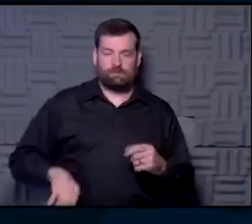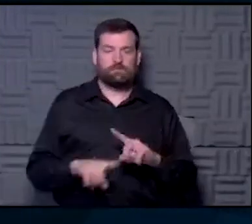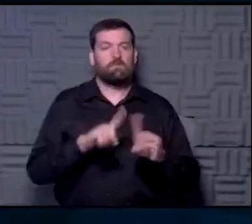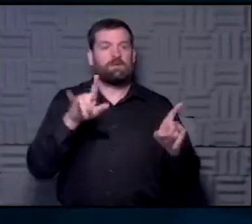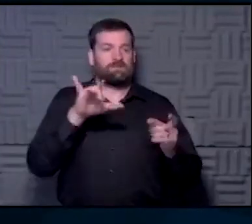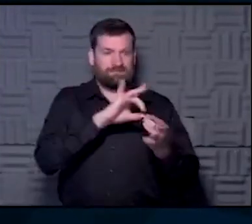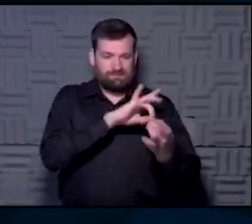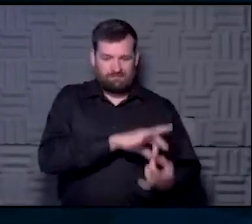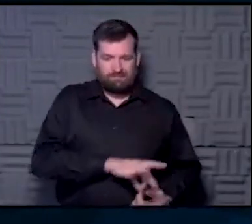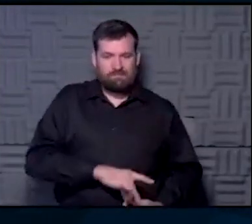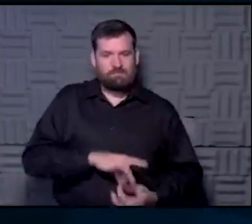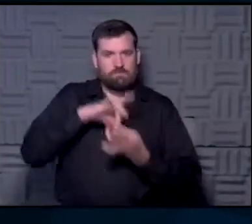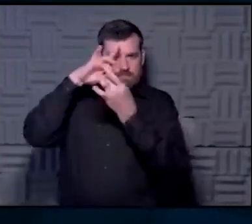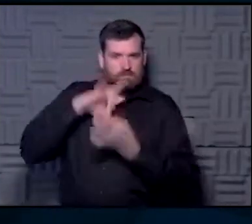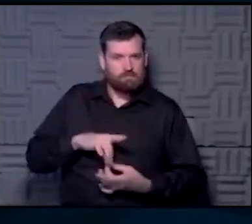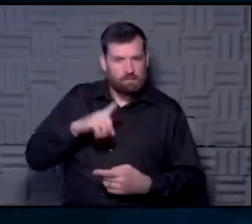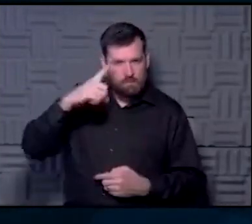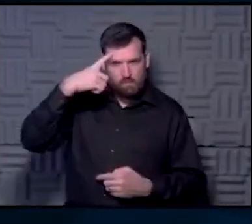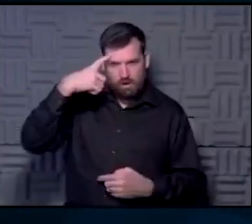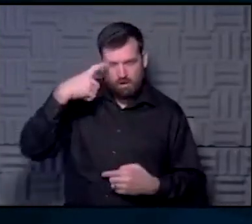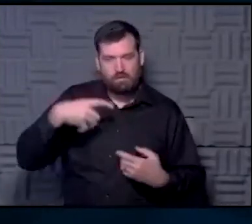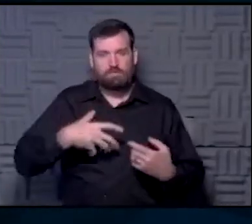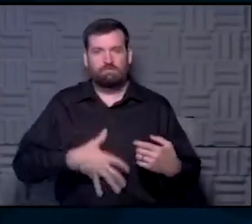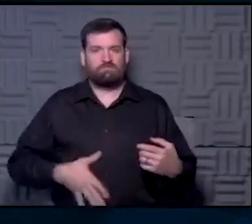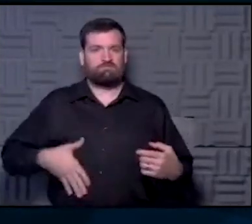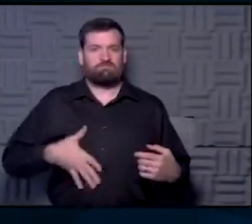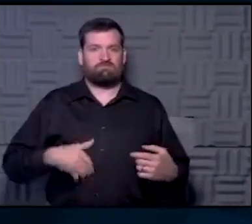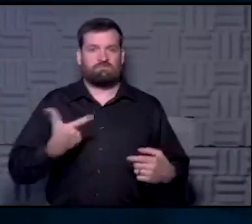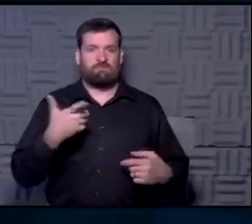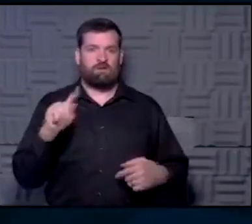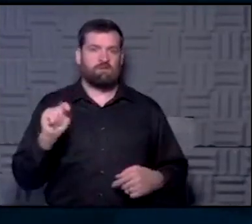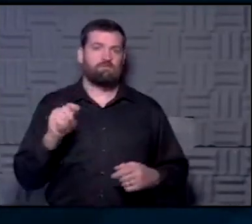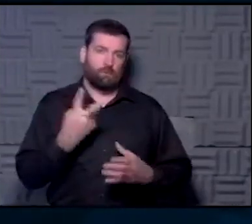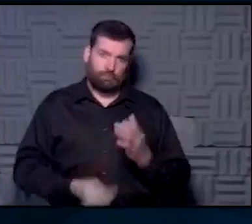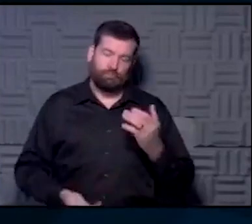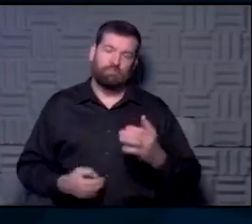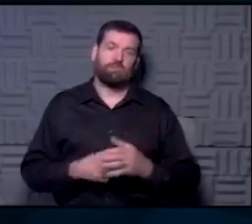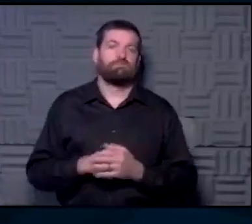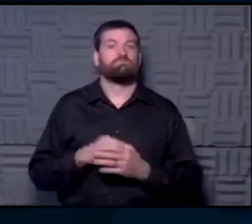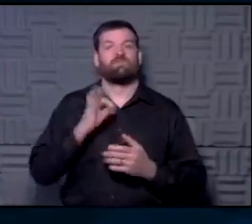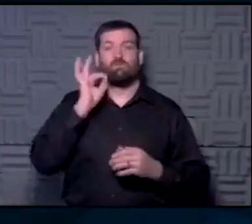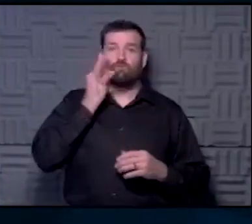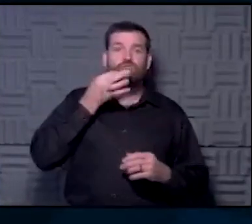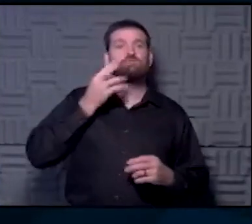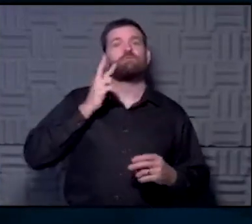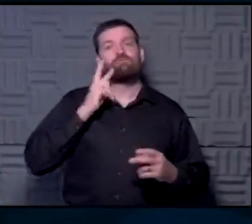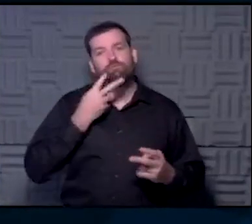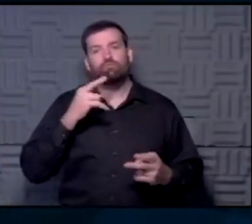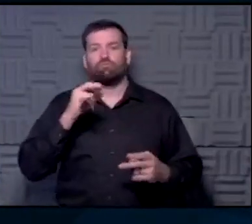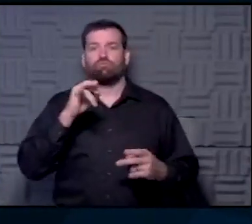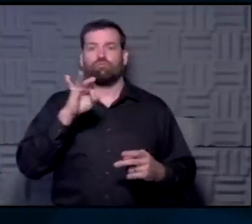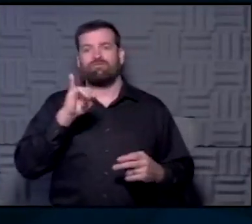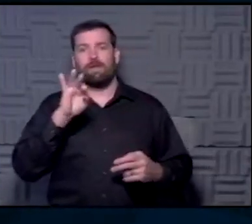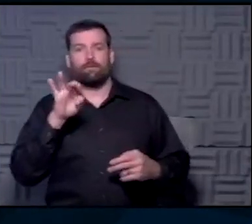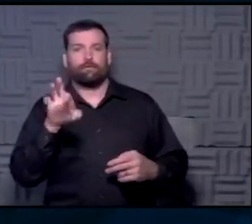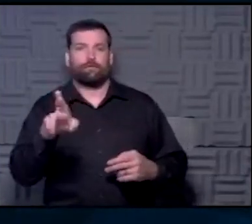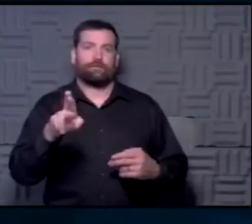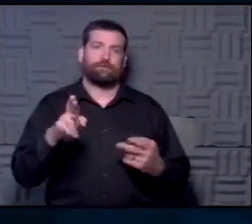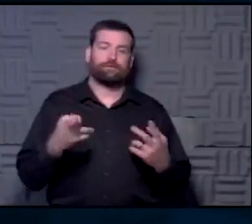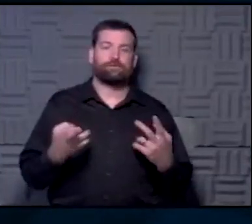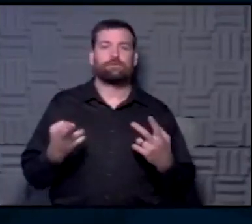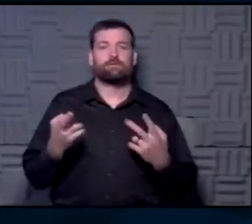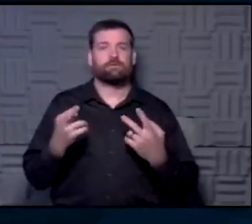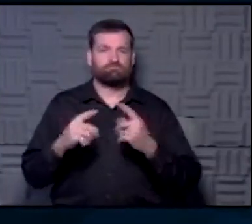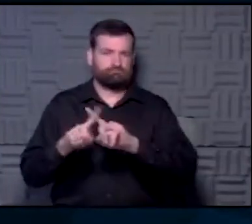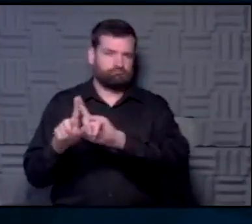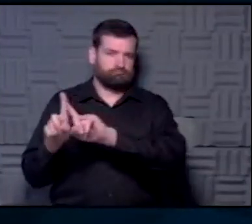health connection to the brain. So same takeaway applies here. Get those fruits, veggies, high fiber as a